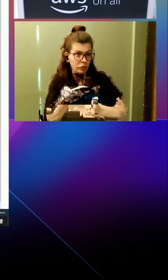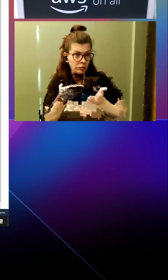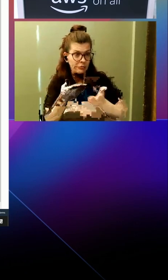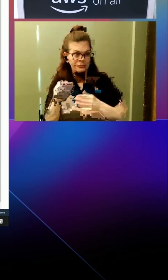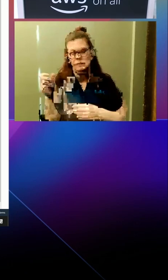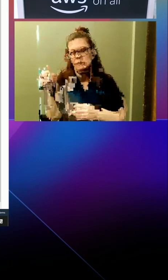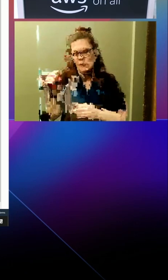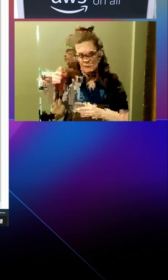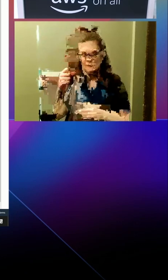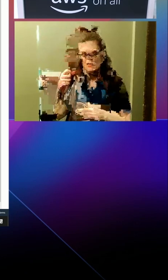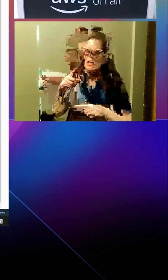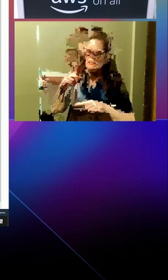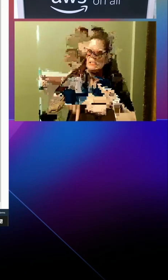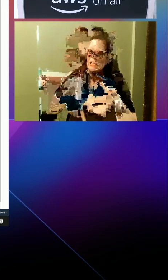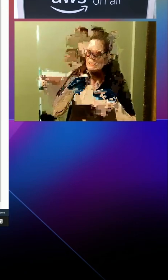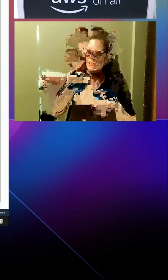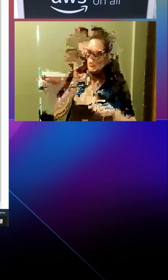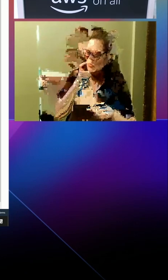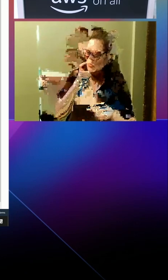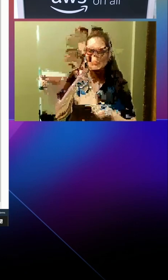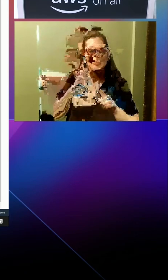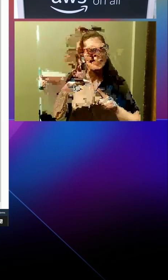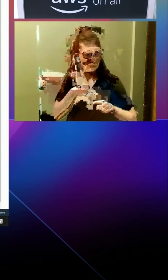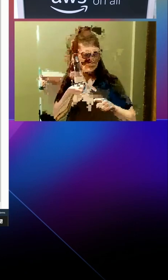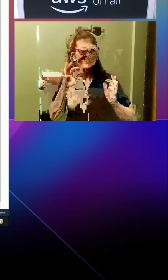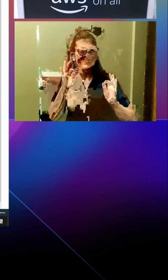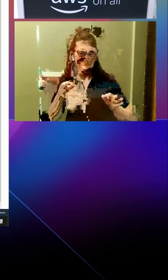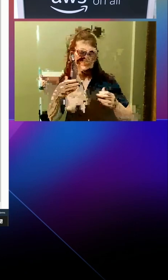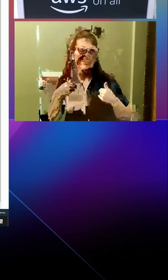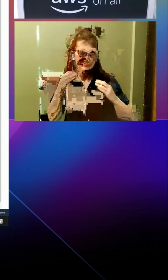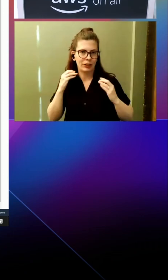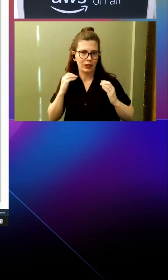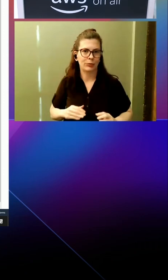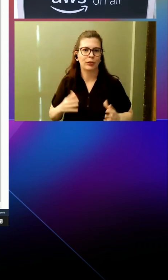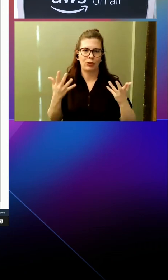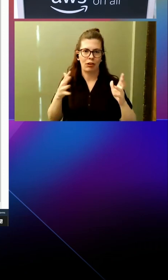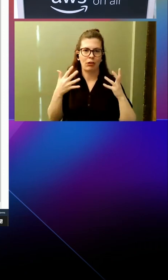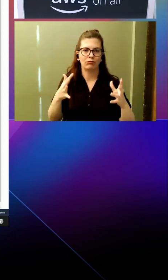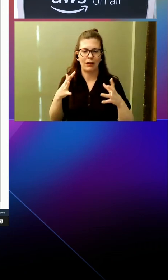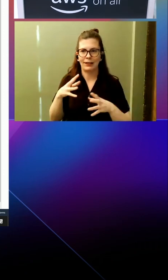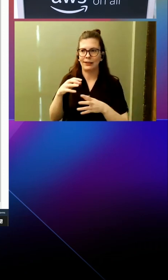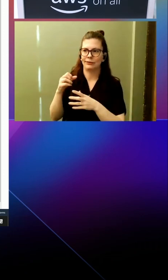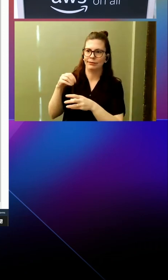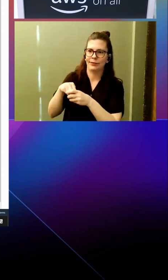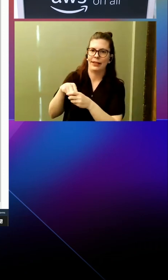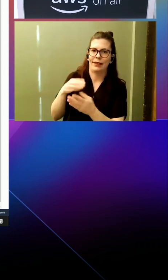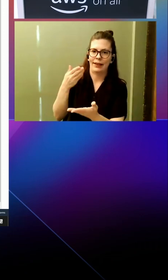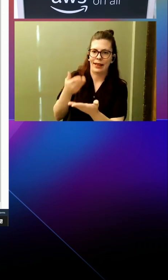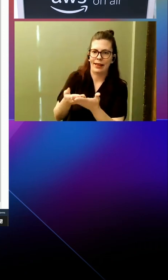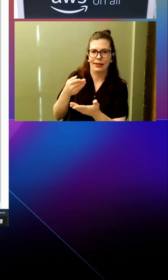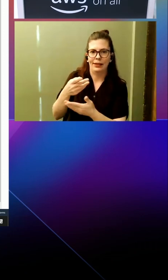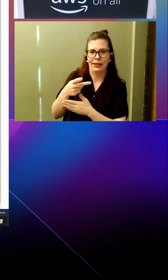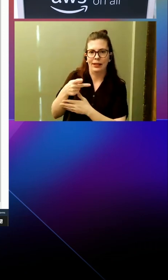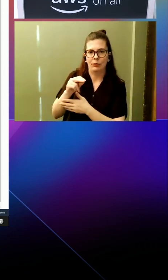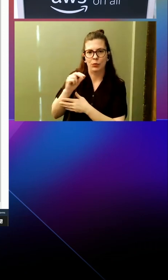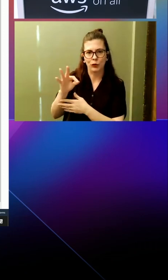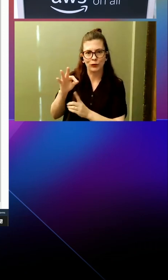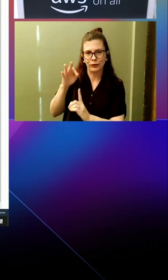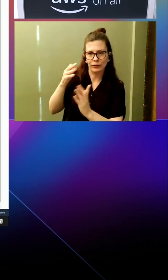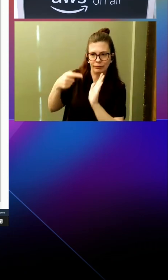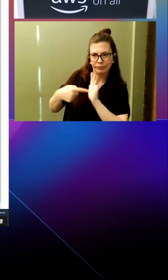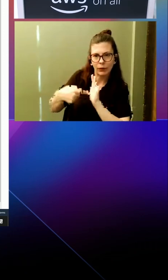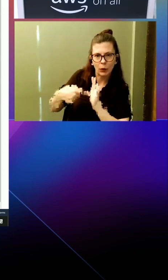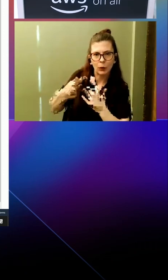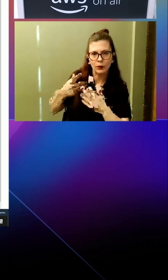but definitely we have customers who are already, in a proof POC mode or, completion mode.